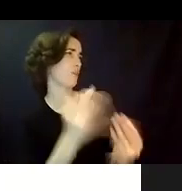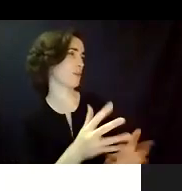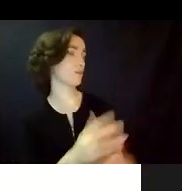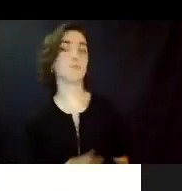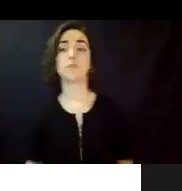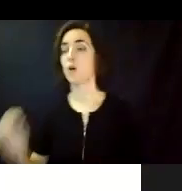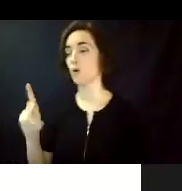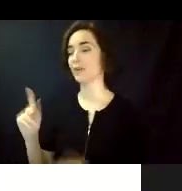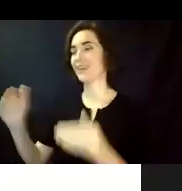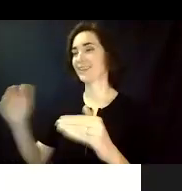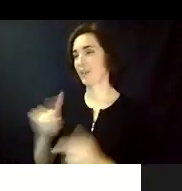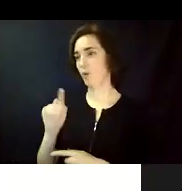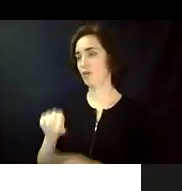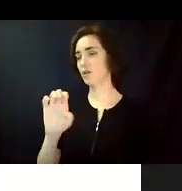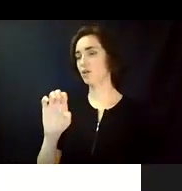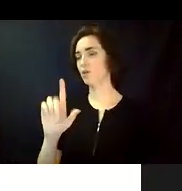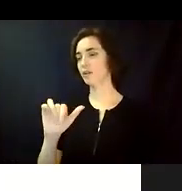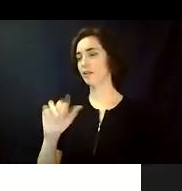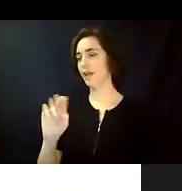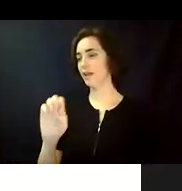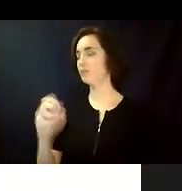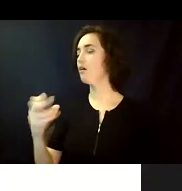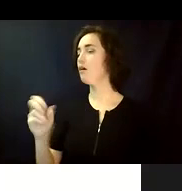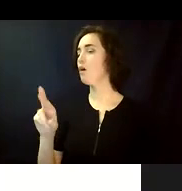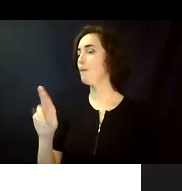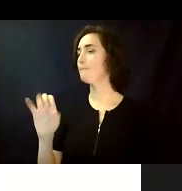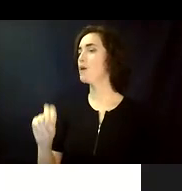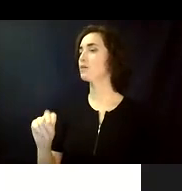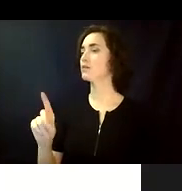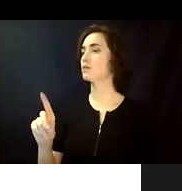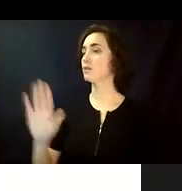from Elaine Harmon. Will the universities increase